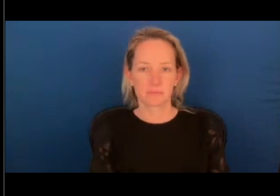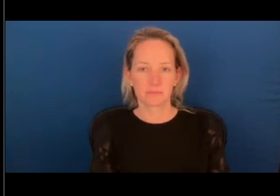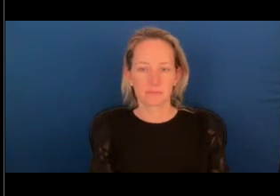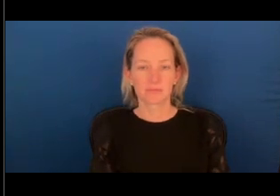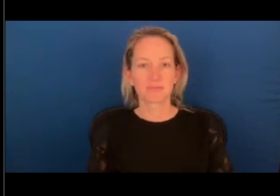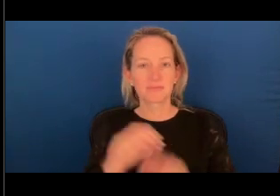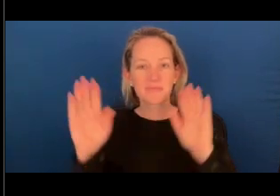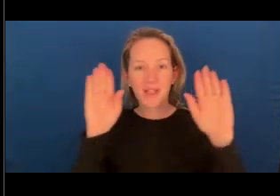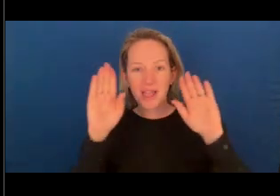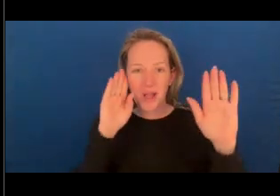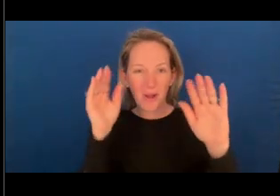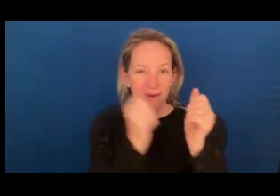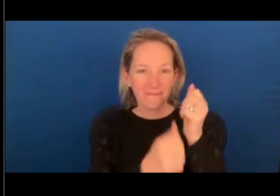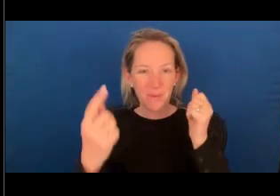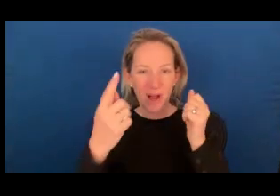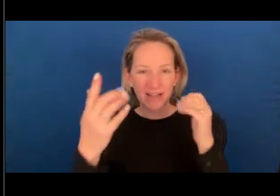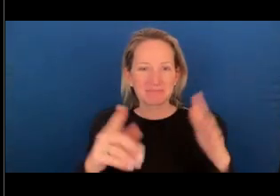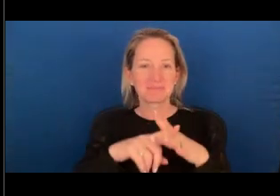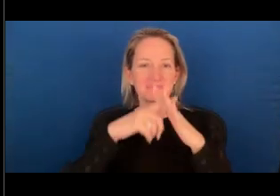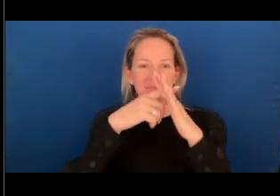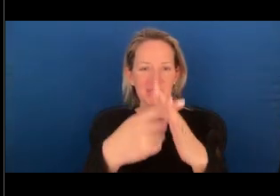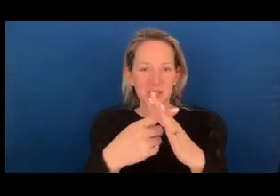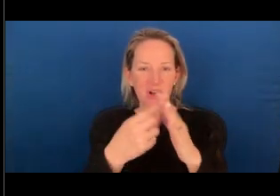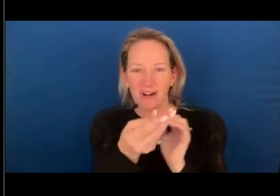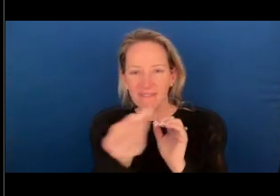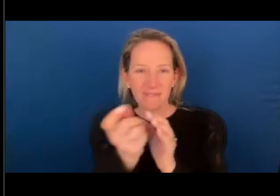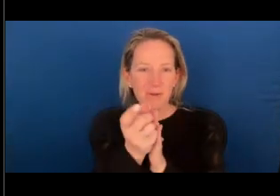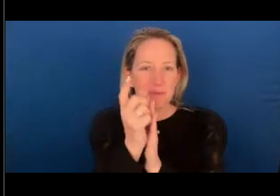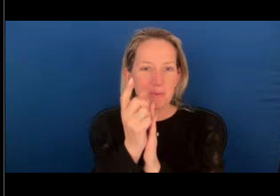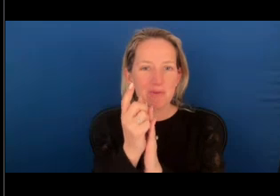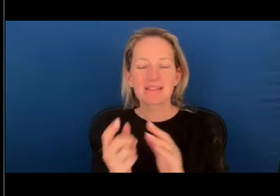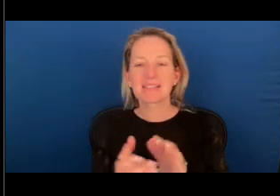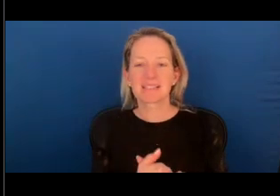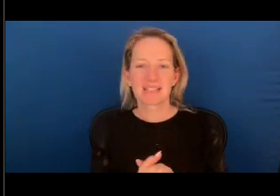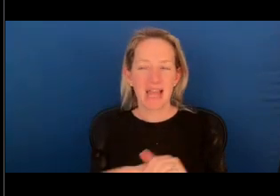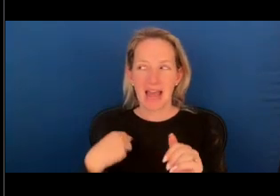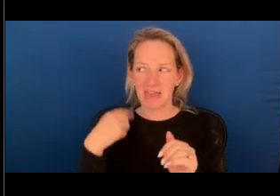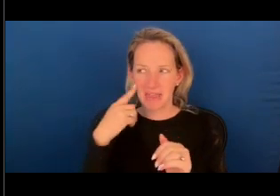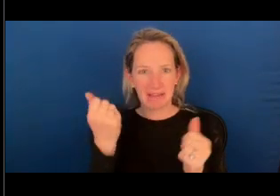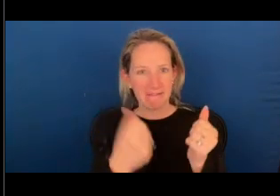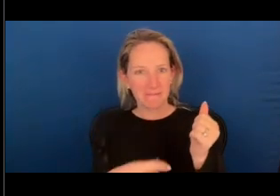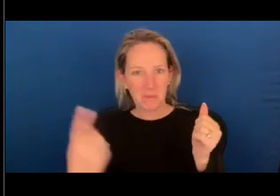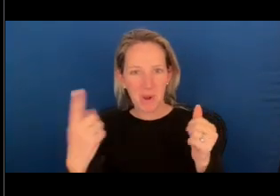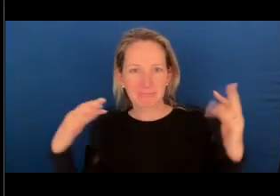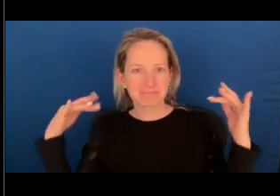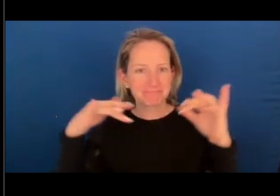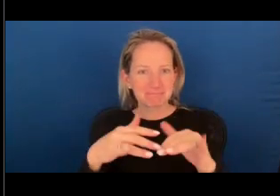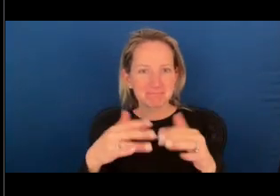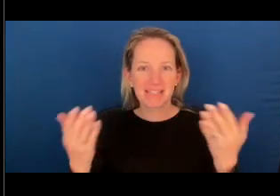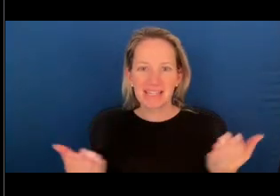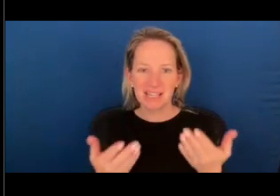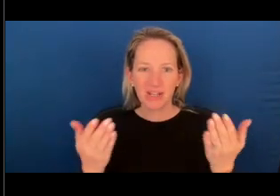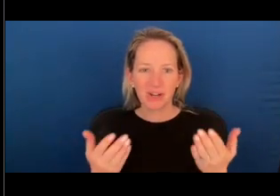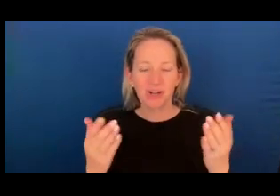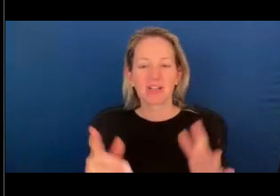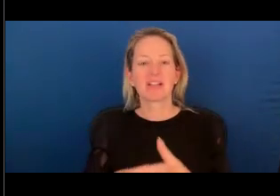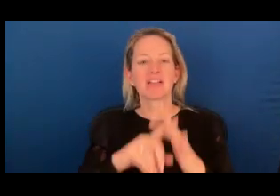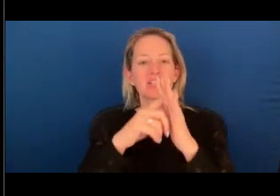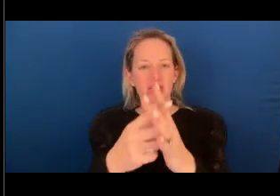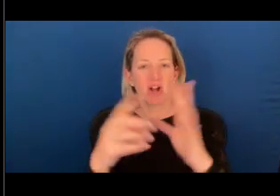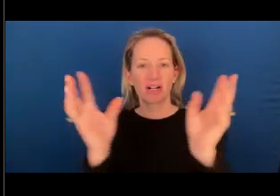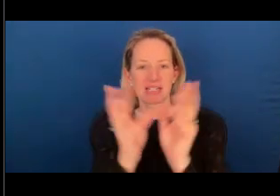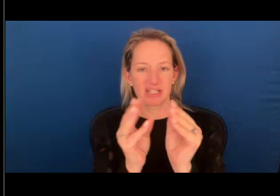Hello, everyone. We're going to get started in a few minutes. I think everyone is here now. We're going to start with session 10